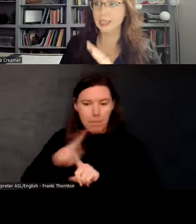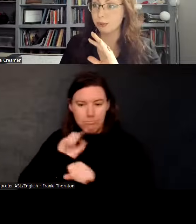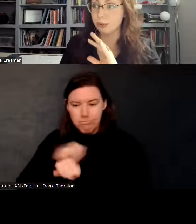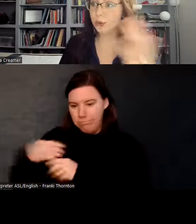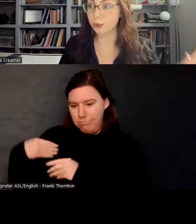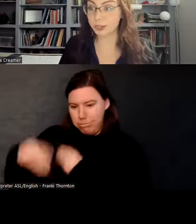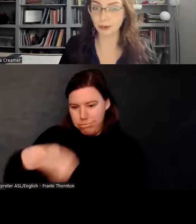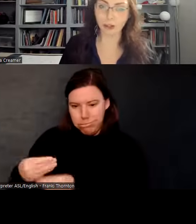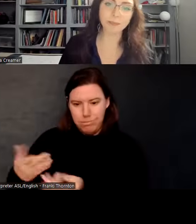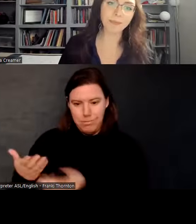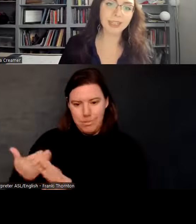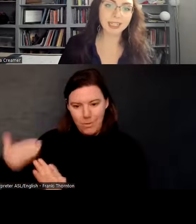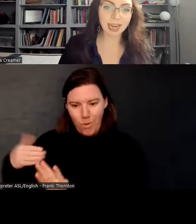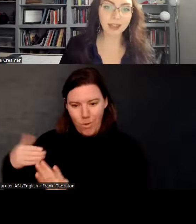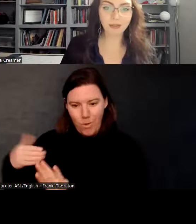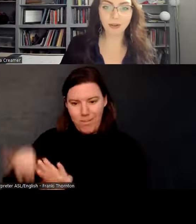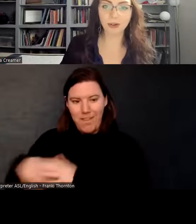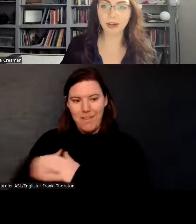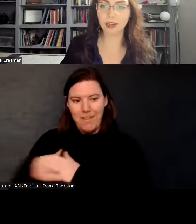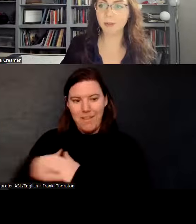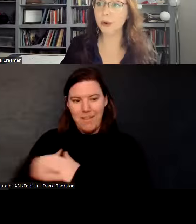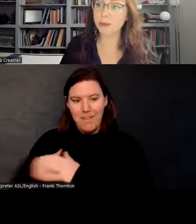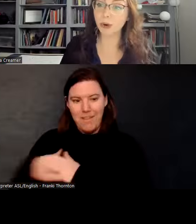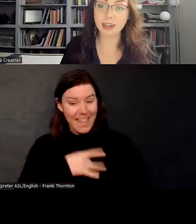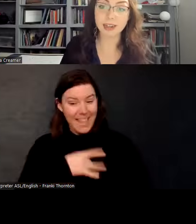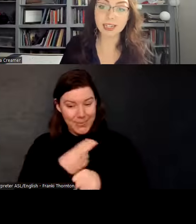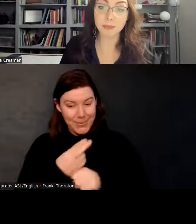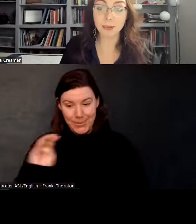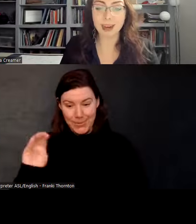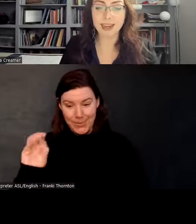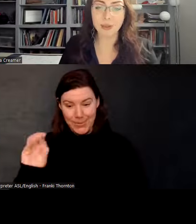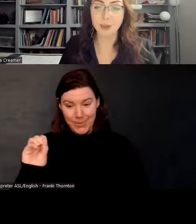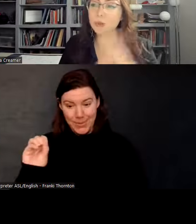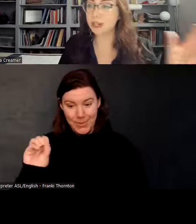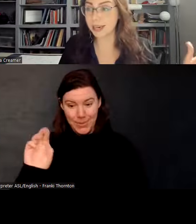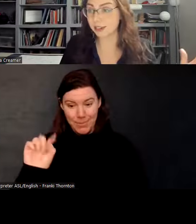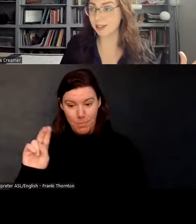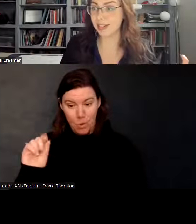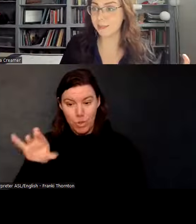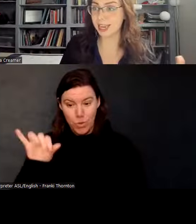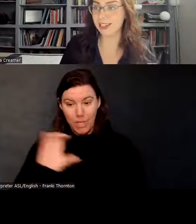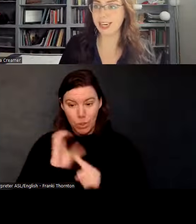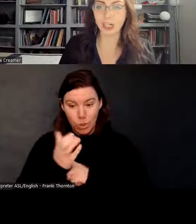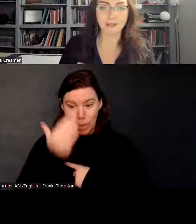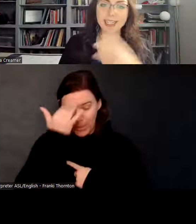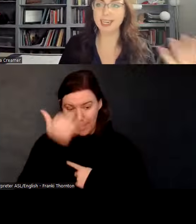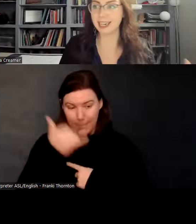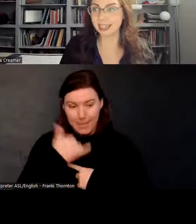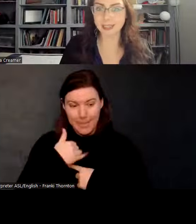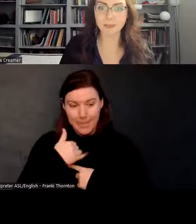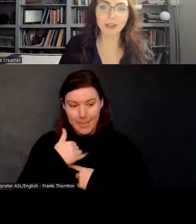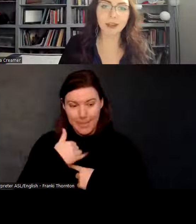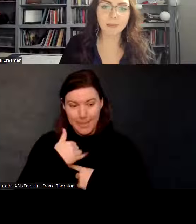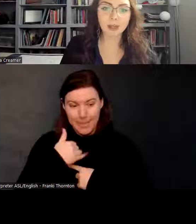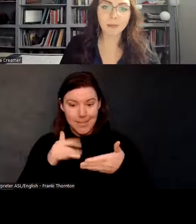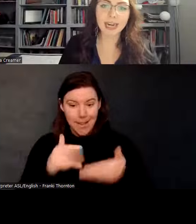to get at this through mortuary culture. Death, funeral, and postmortem studies provide new perspectives in the manifestation of these